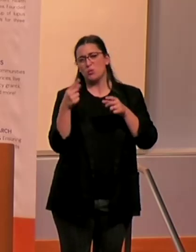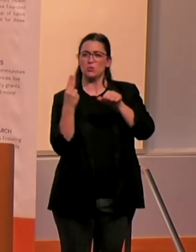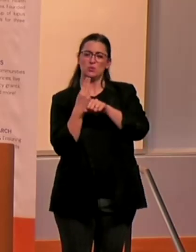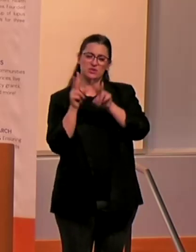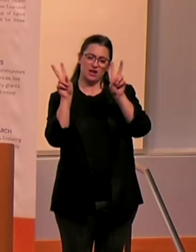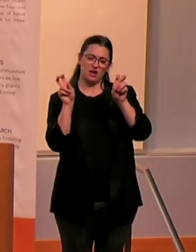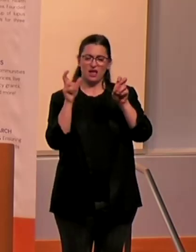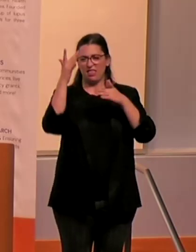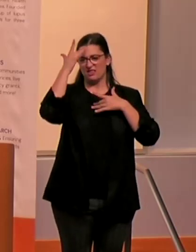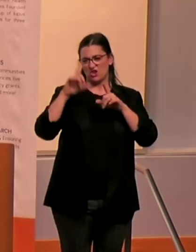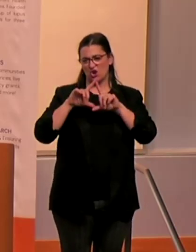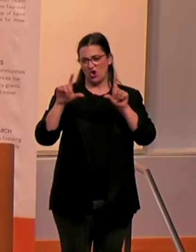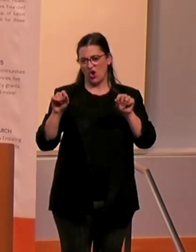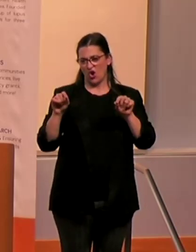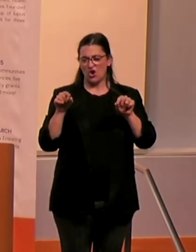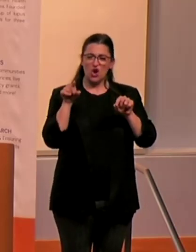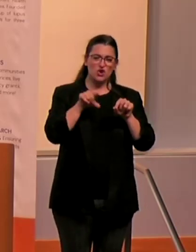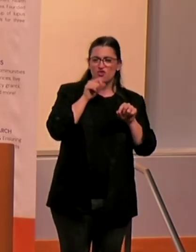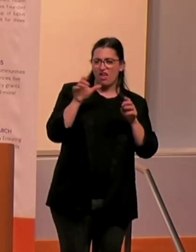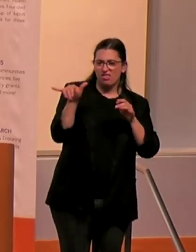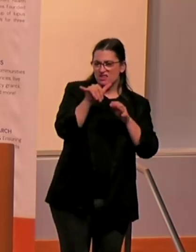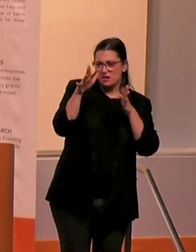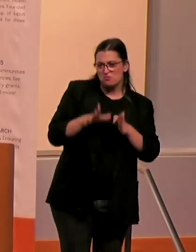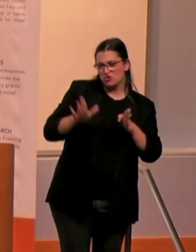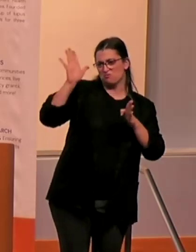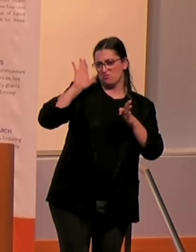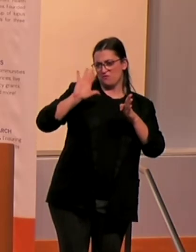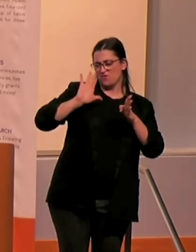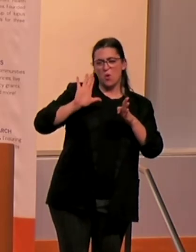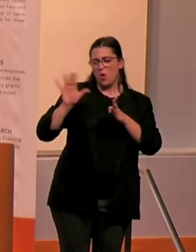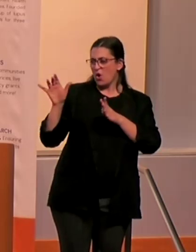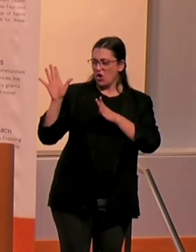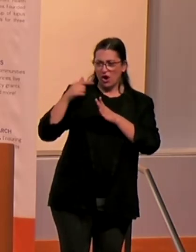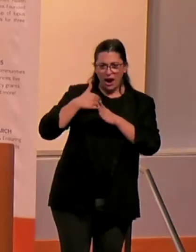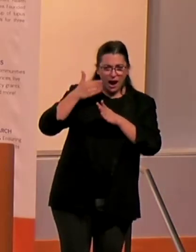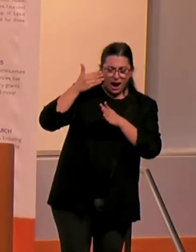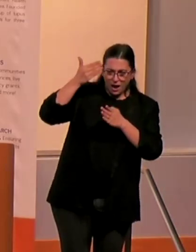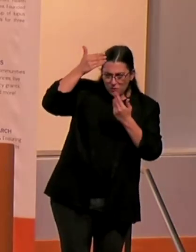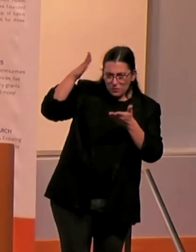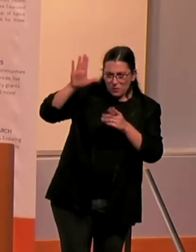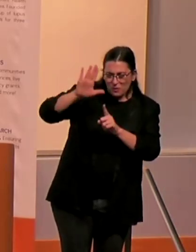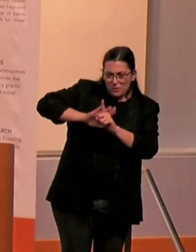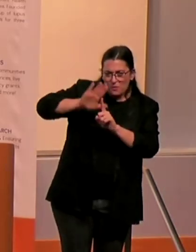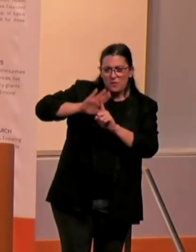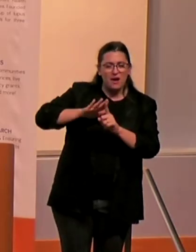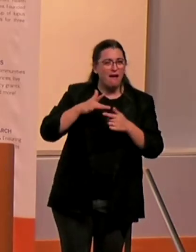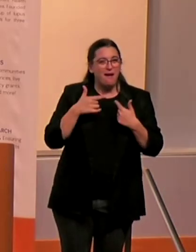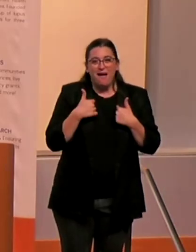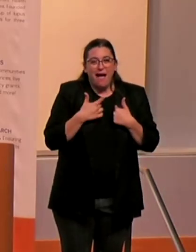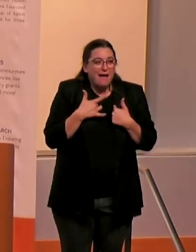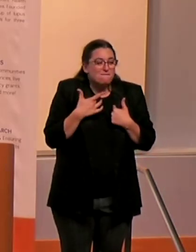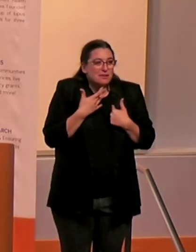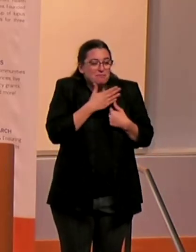You're not the same person you were, Sometimes I just don't have the energy